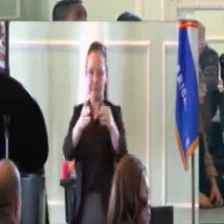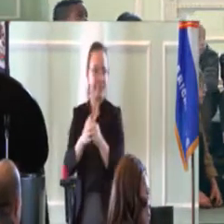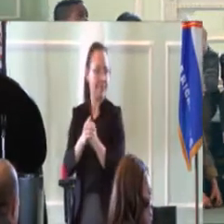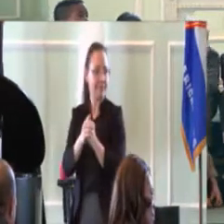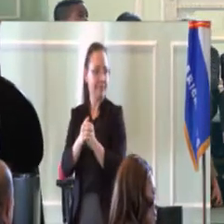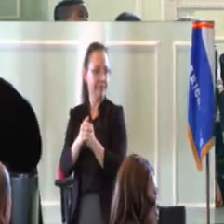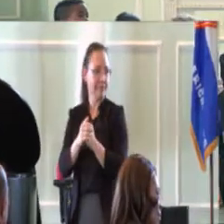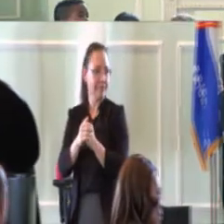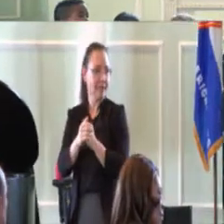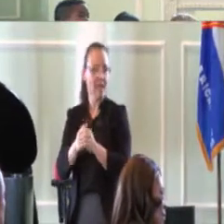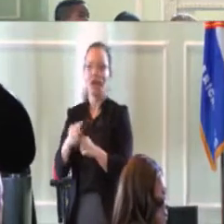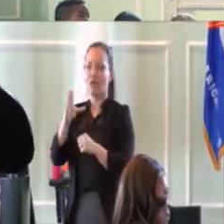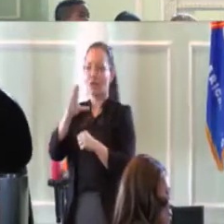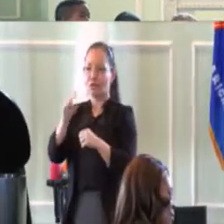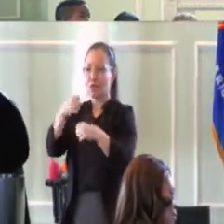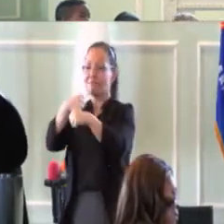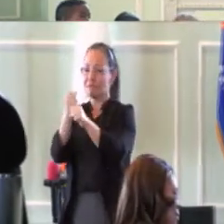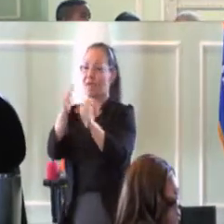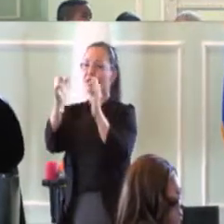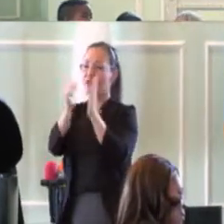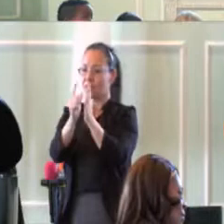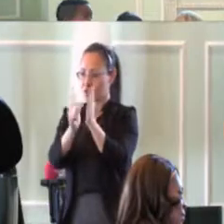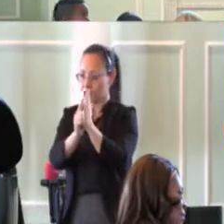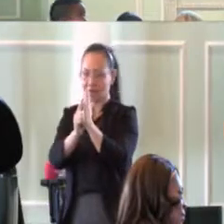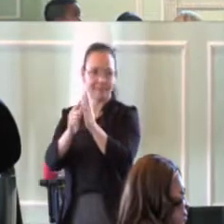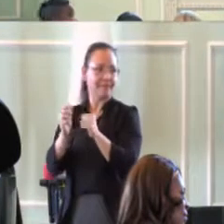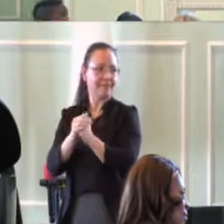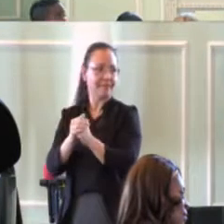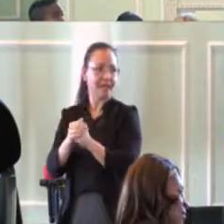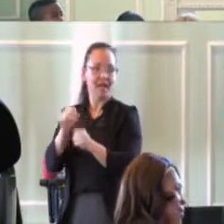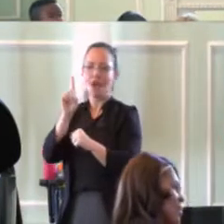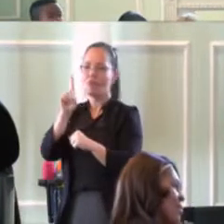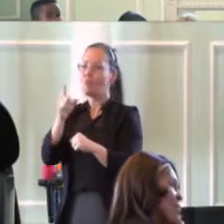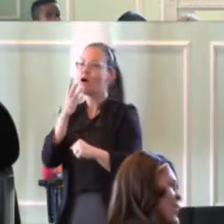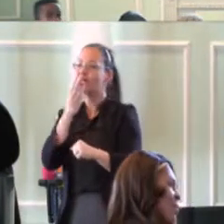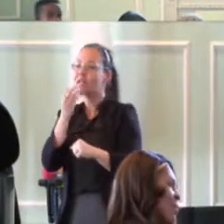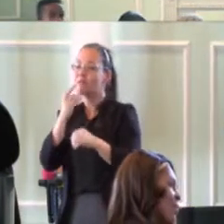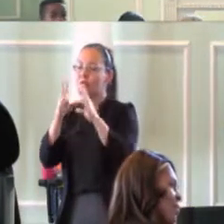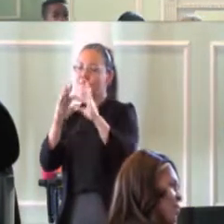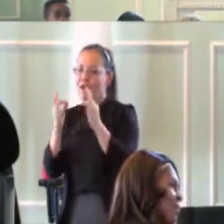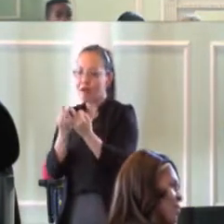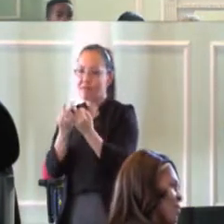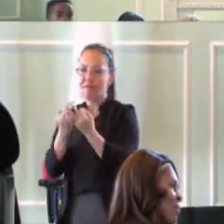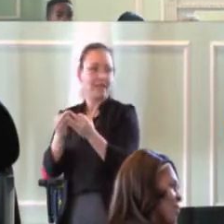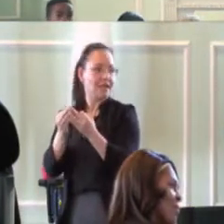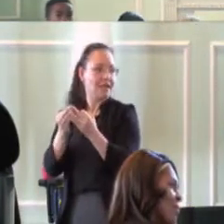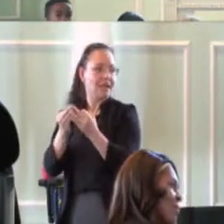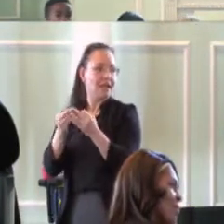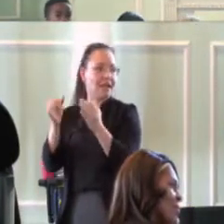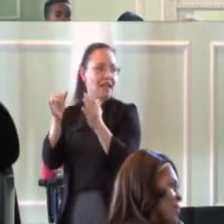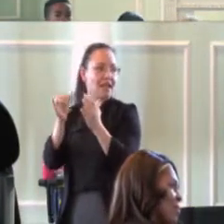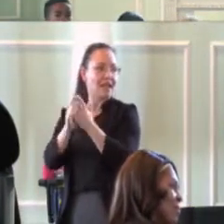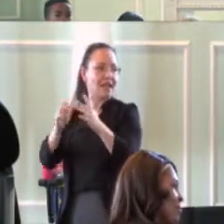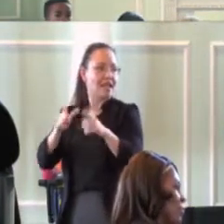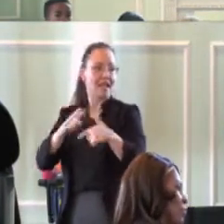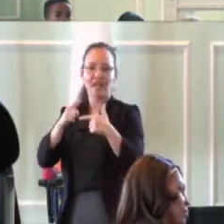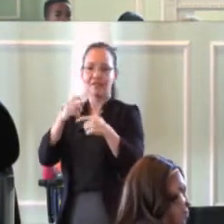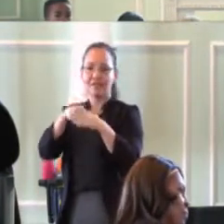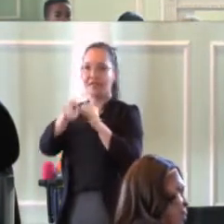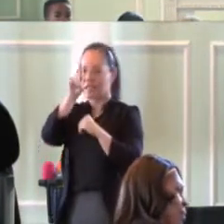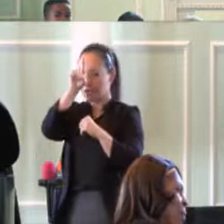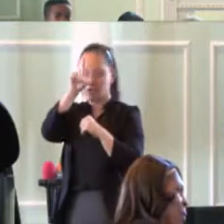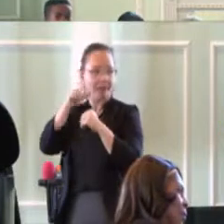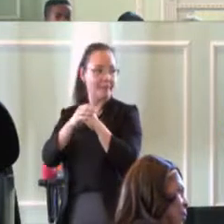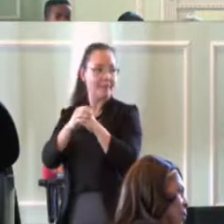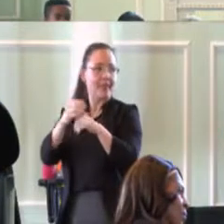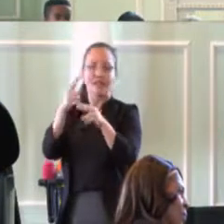So he implemented this law. And there was one Hebrew family that lived in Egypt. The father's name